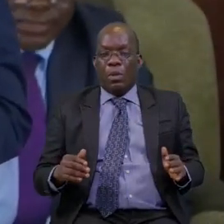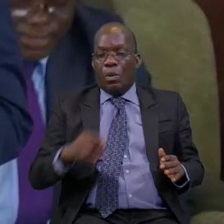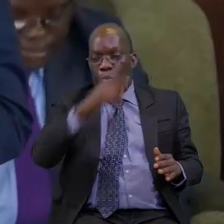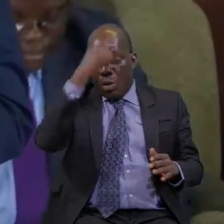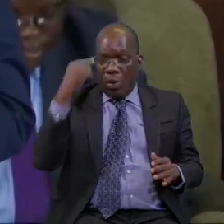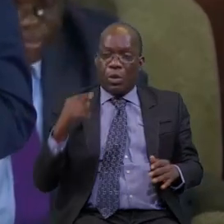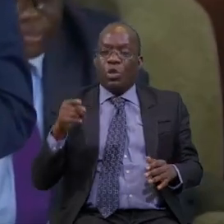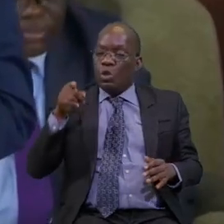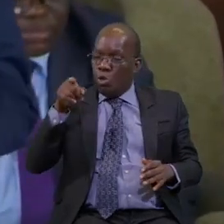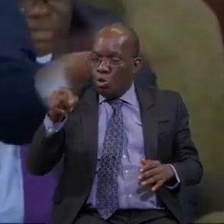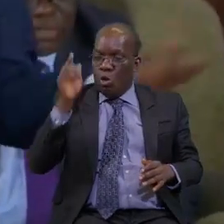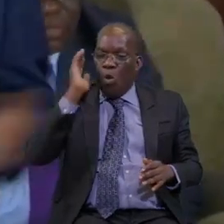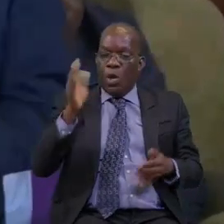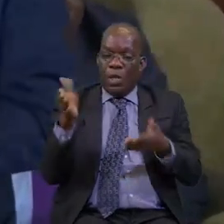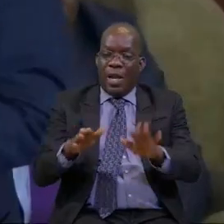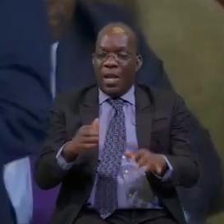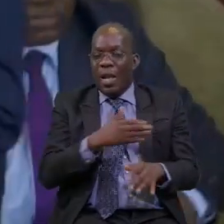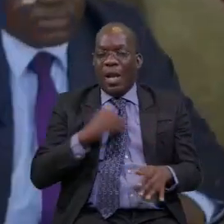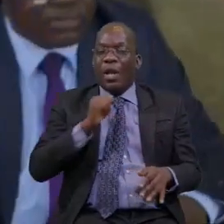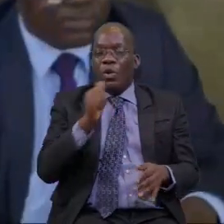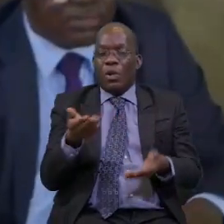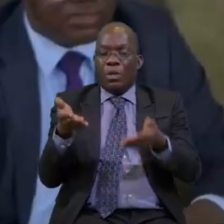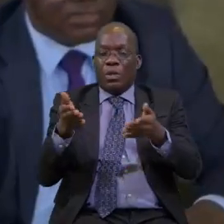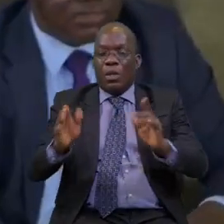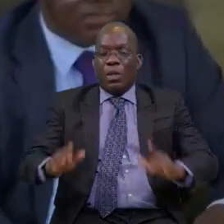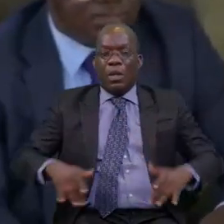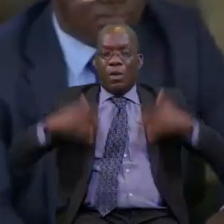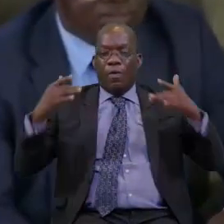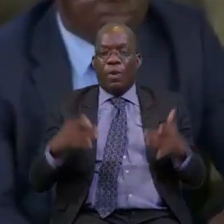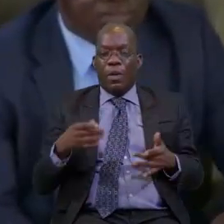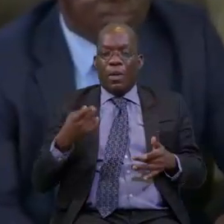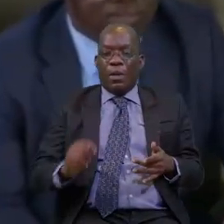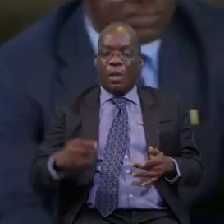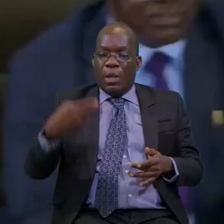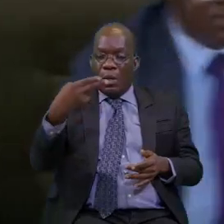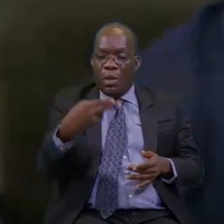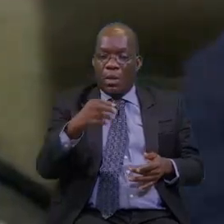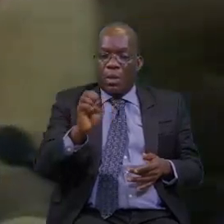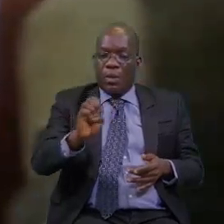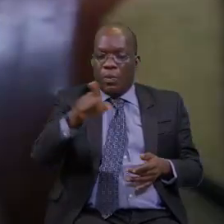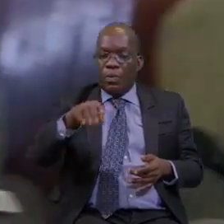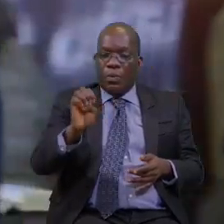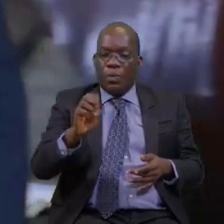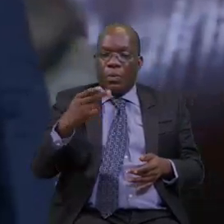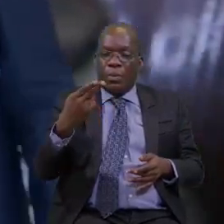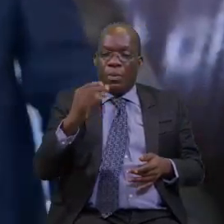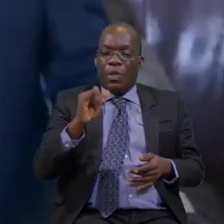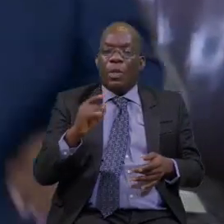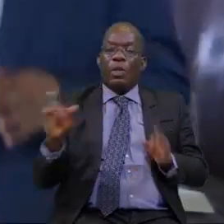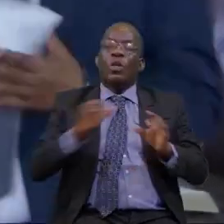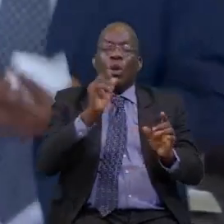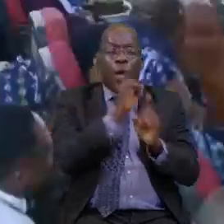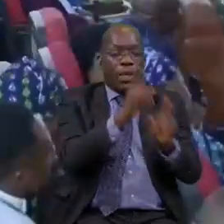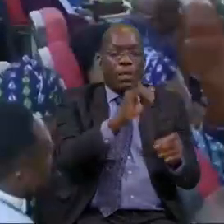die and not live. And Ezekiel did not respond to Isaiah.